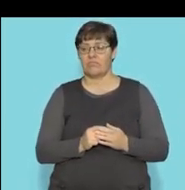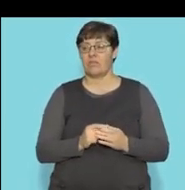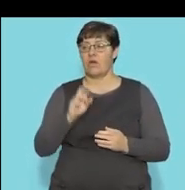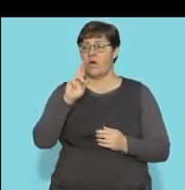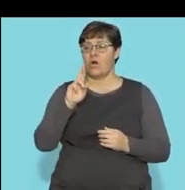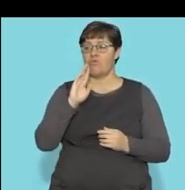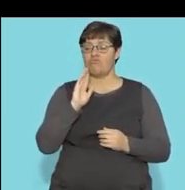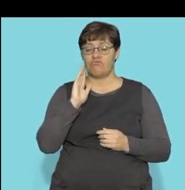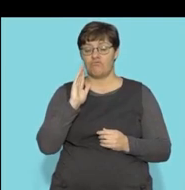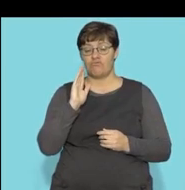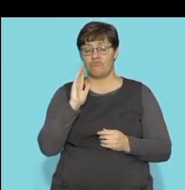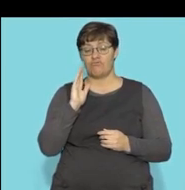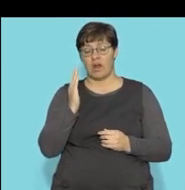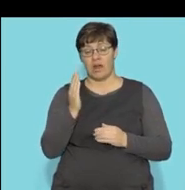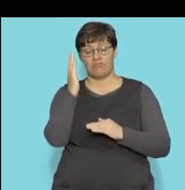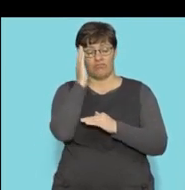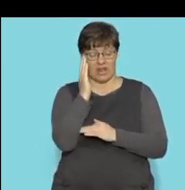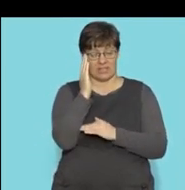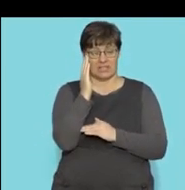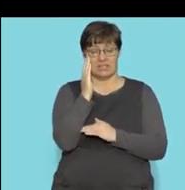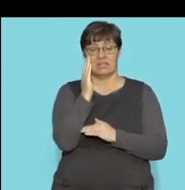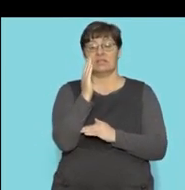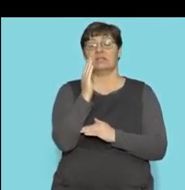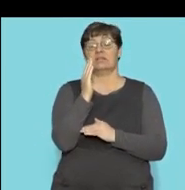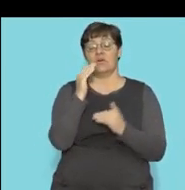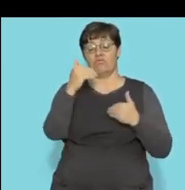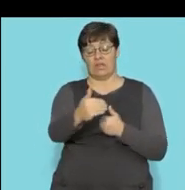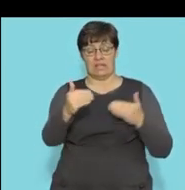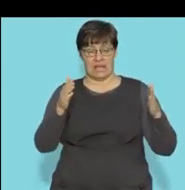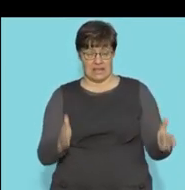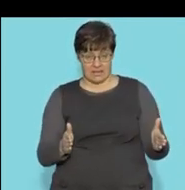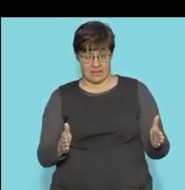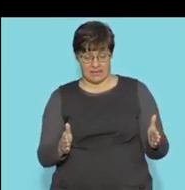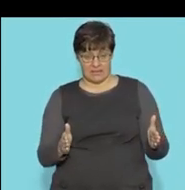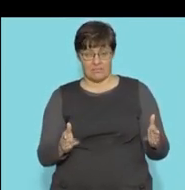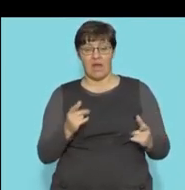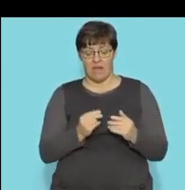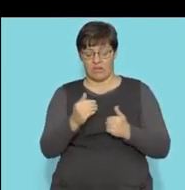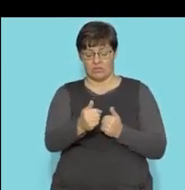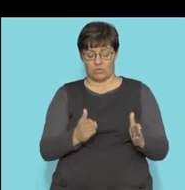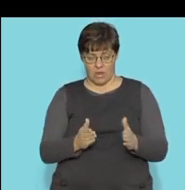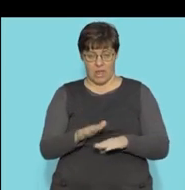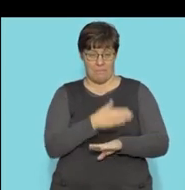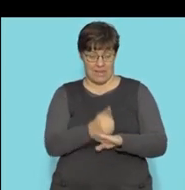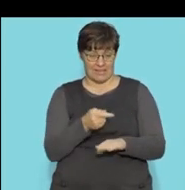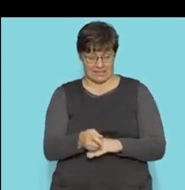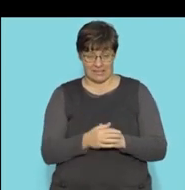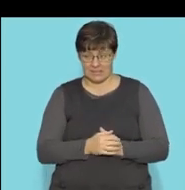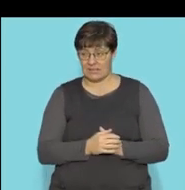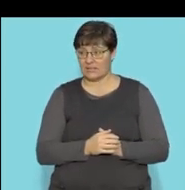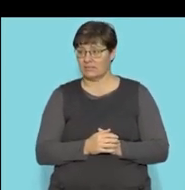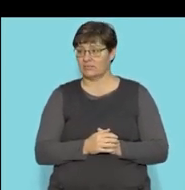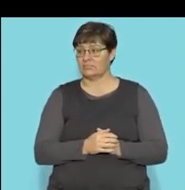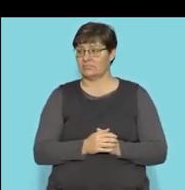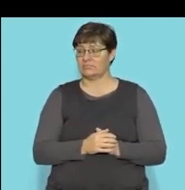right rectangular prism with a square base. So essentially we know that there's a square base. Let's change my color so you can